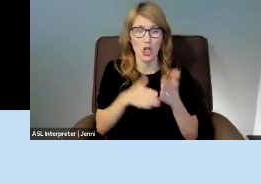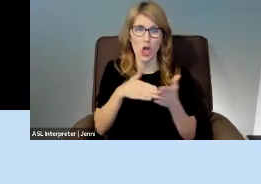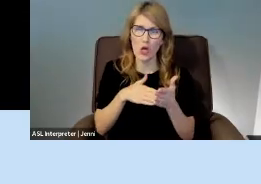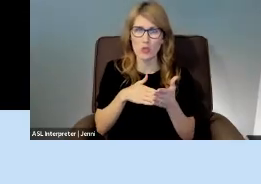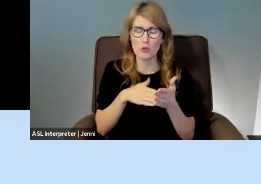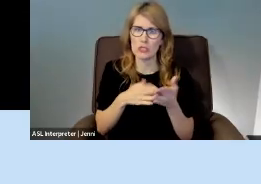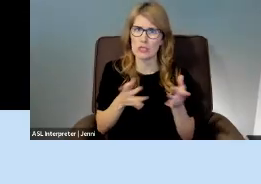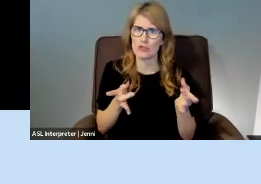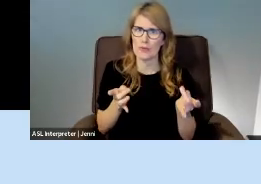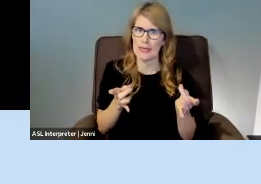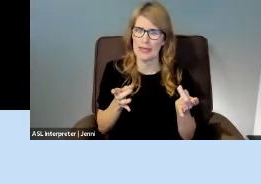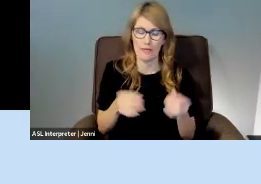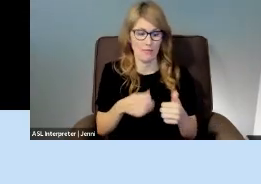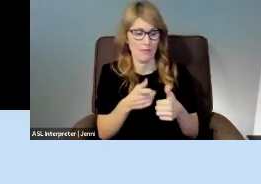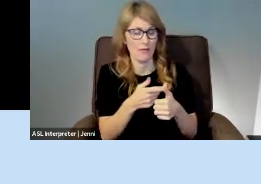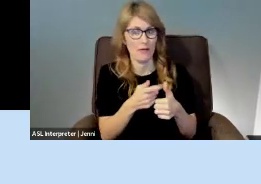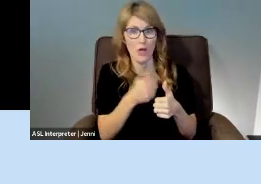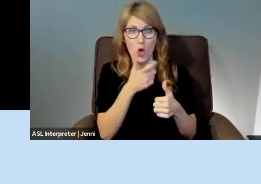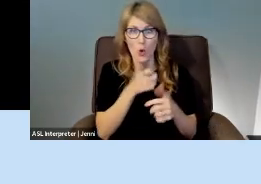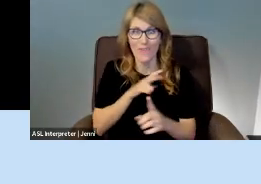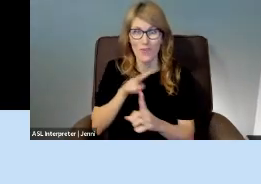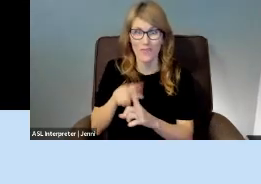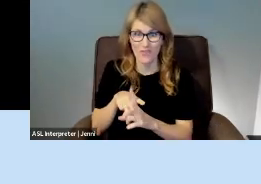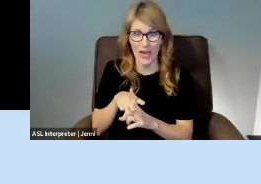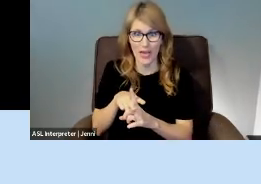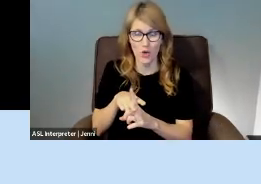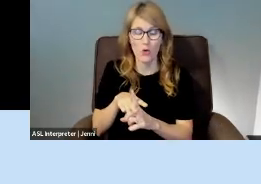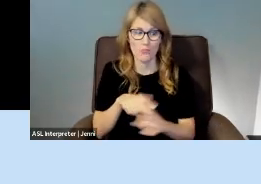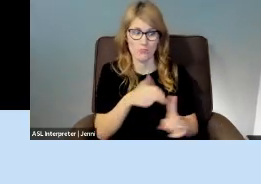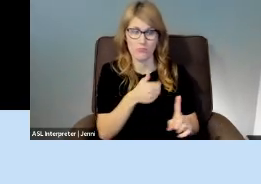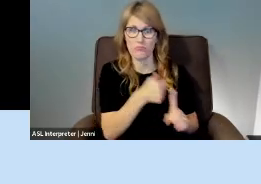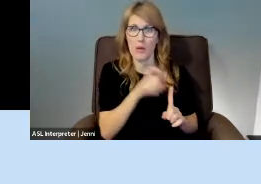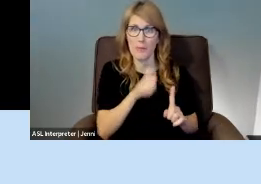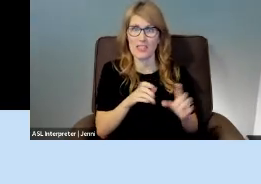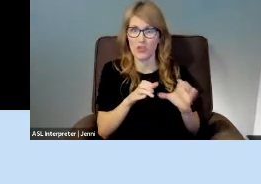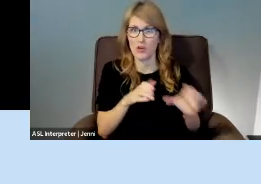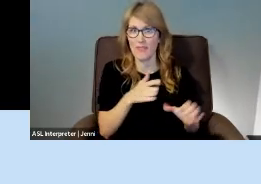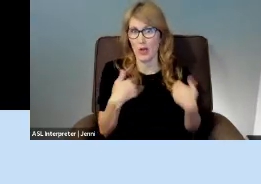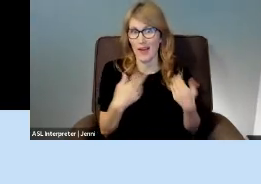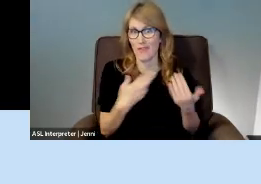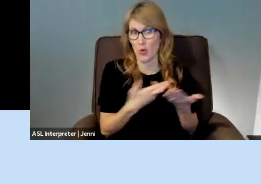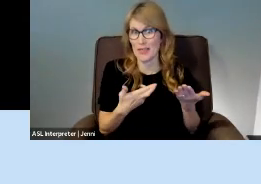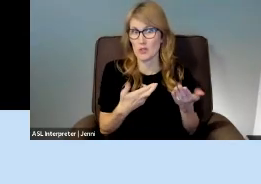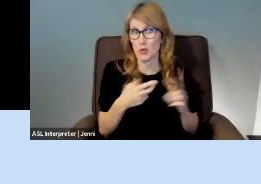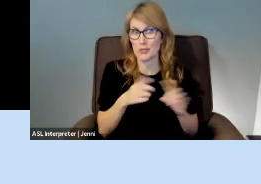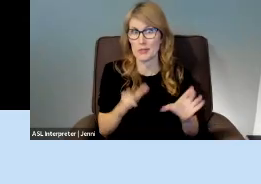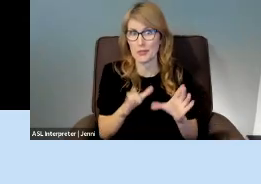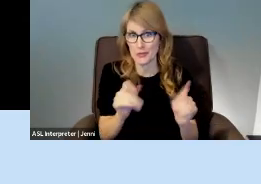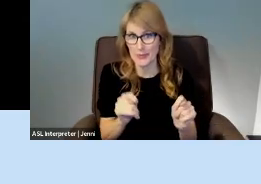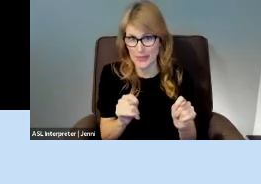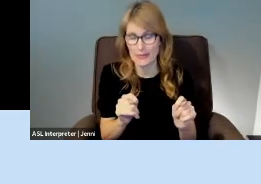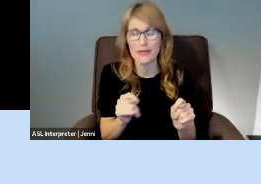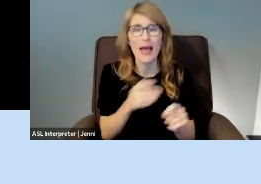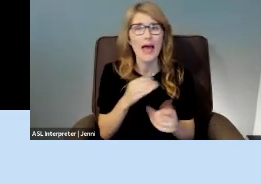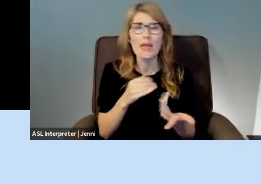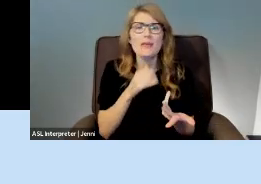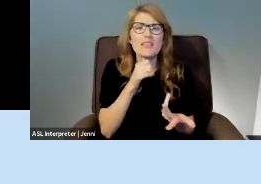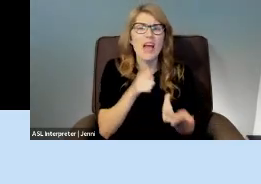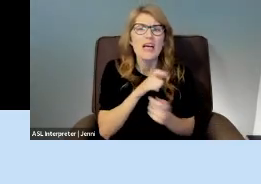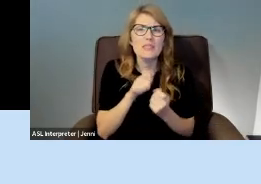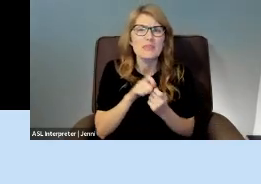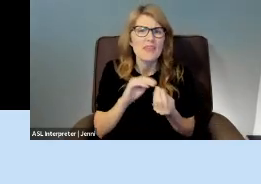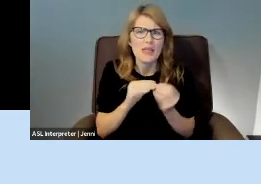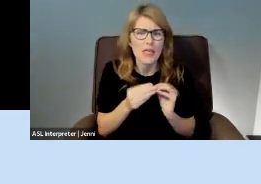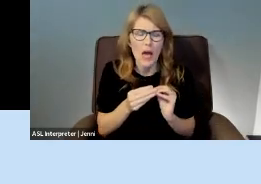tricky. One, whoever's filing has to certify that they have the resources to do it. And there's not a set number. It's just anybody